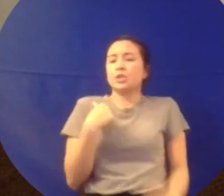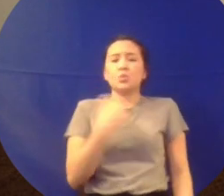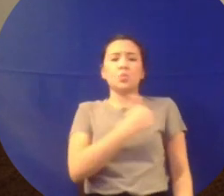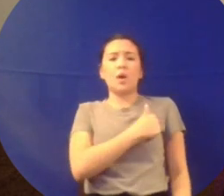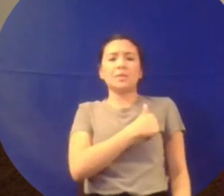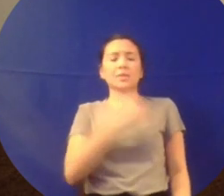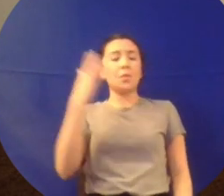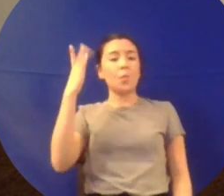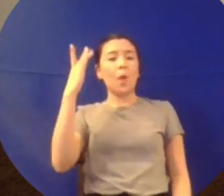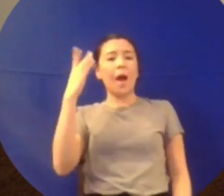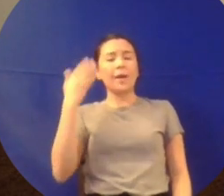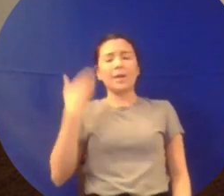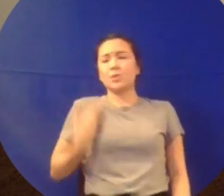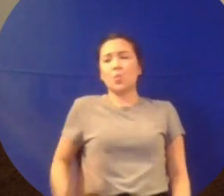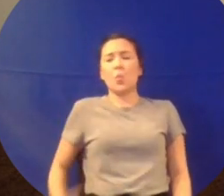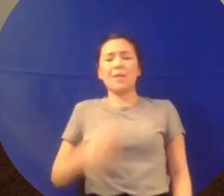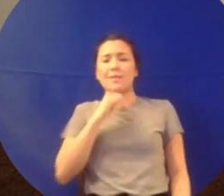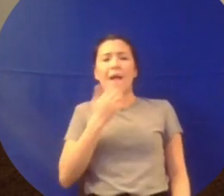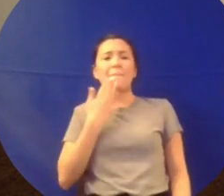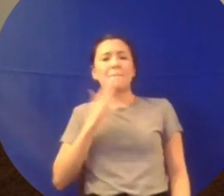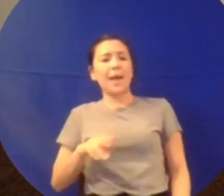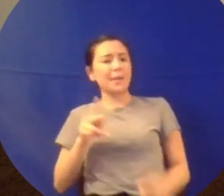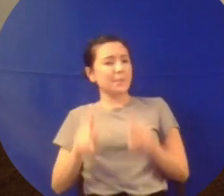We're not bad people.